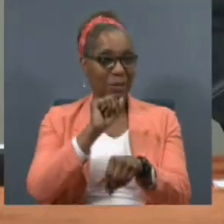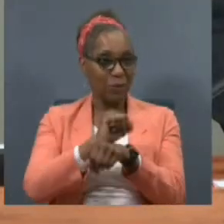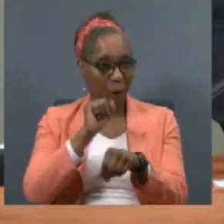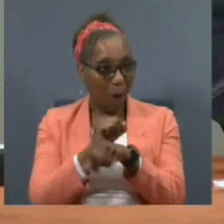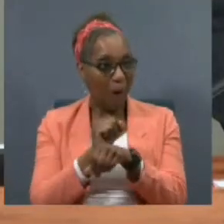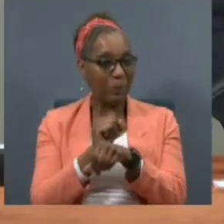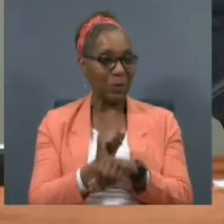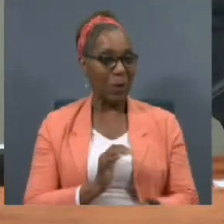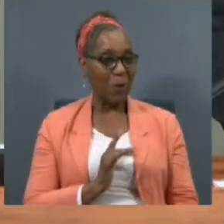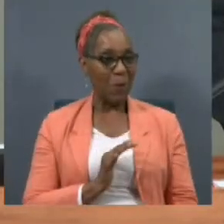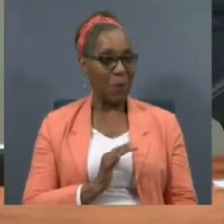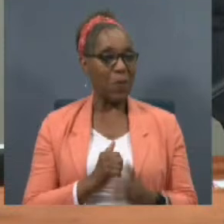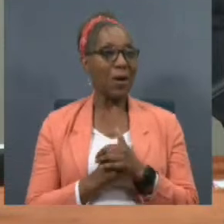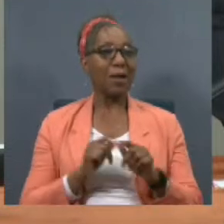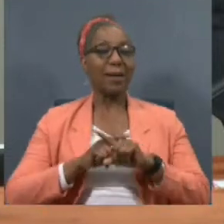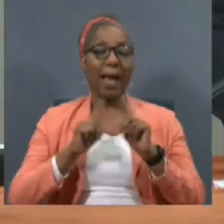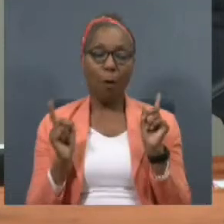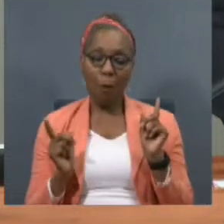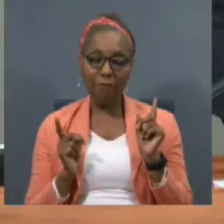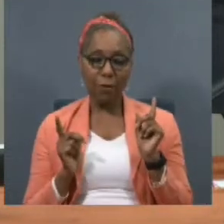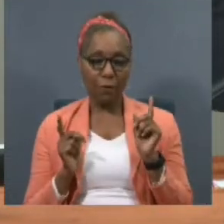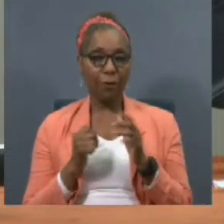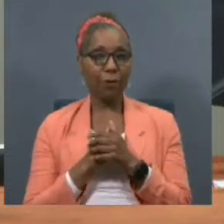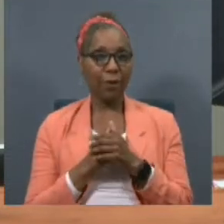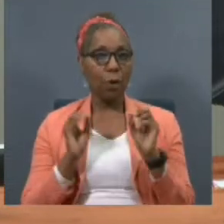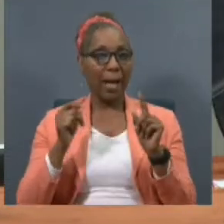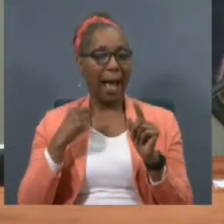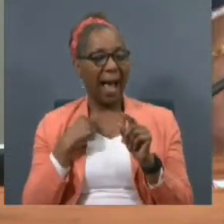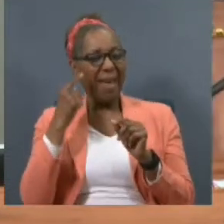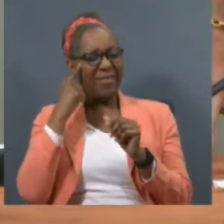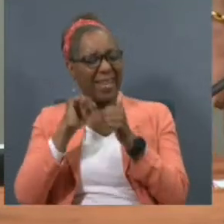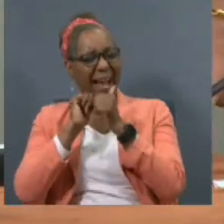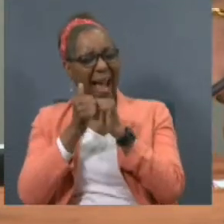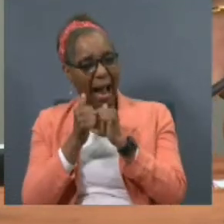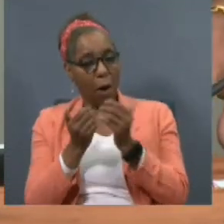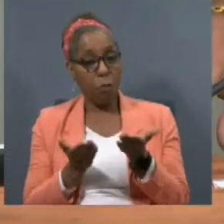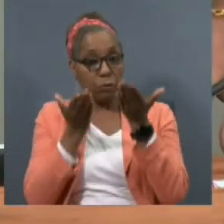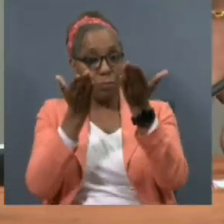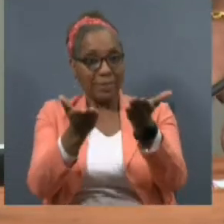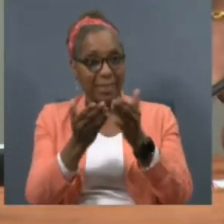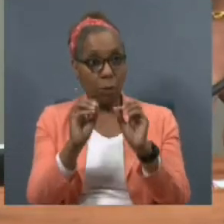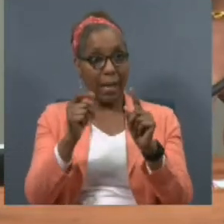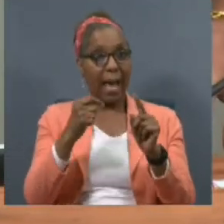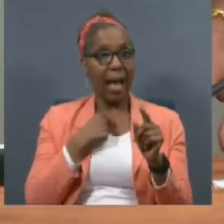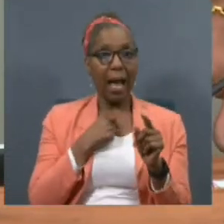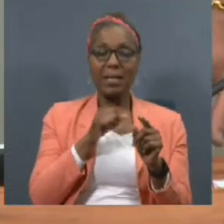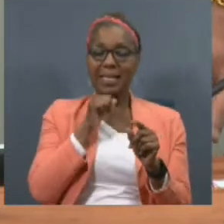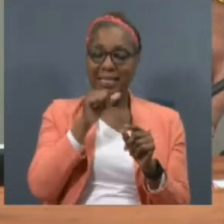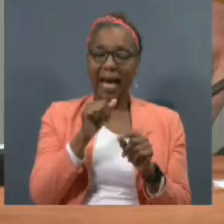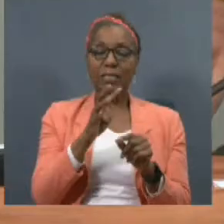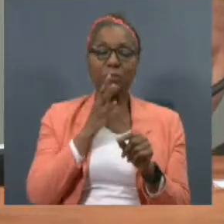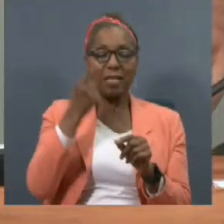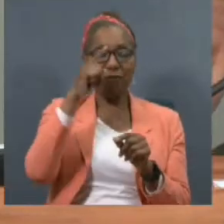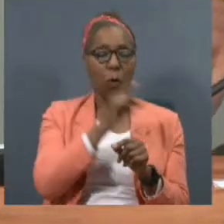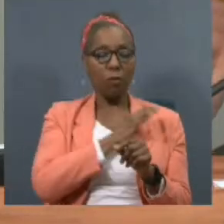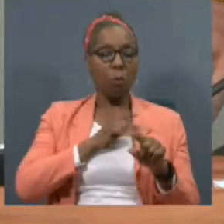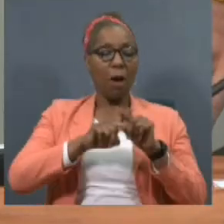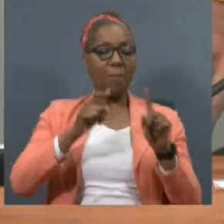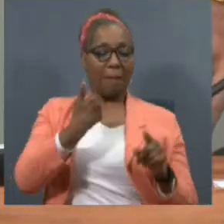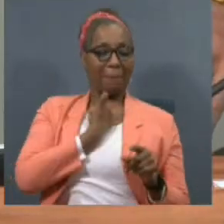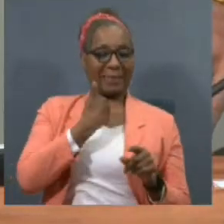jobs. However, I think the way that that was presented, and I'm not speaking for the board, speaking for me